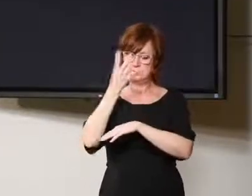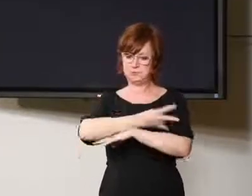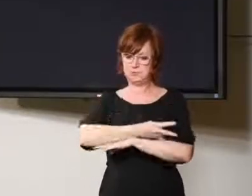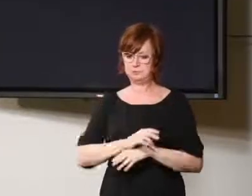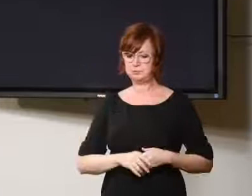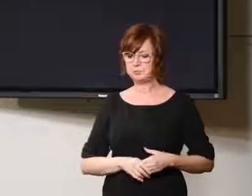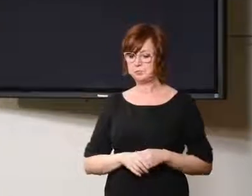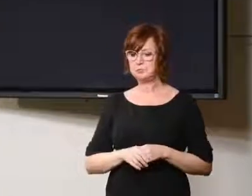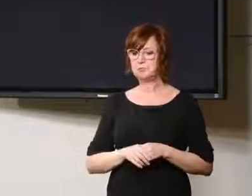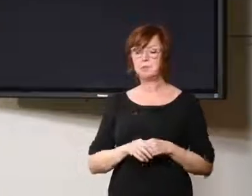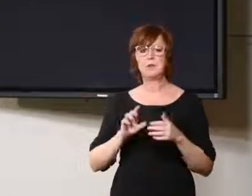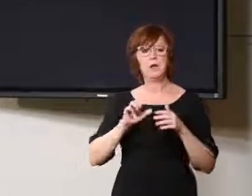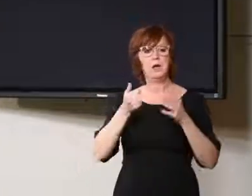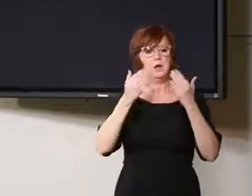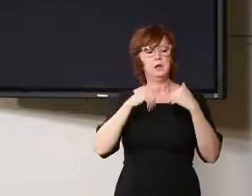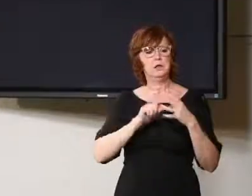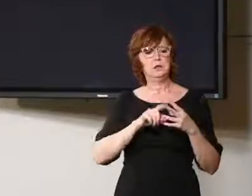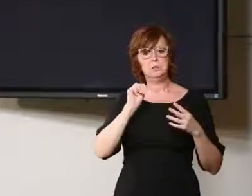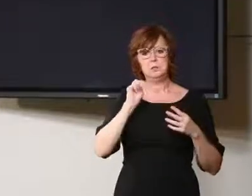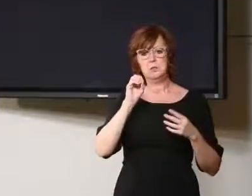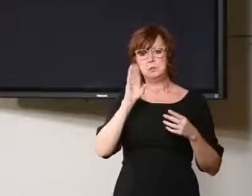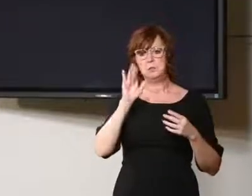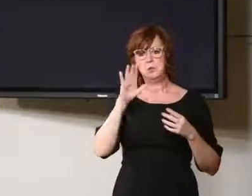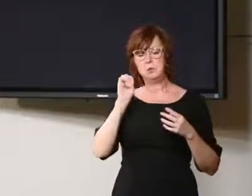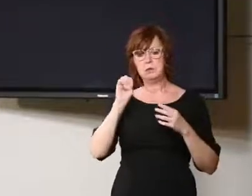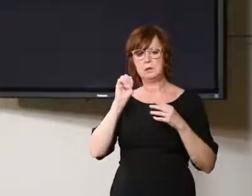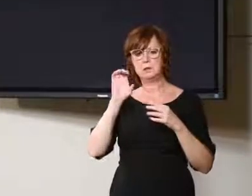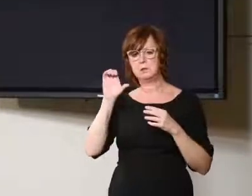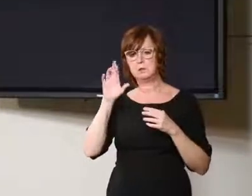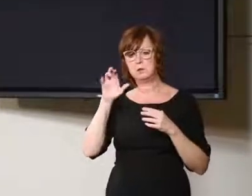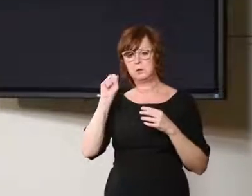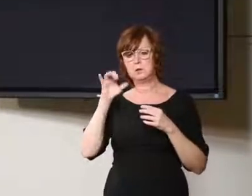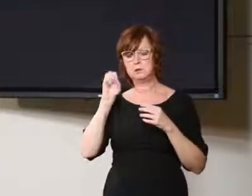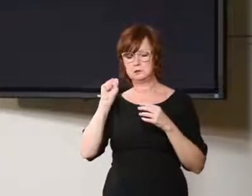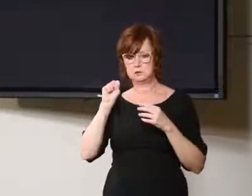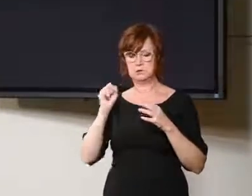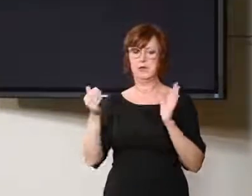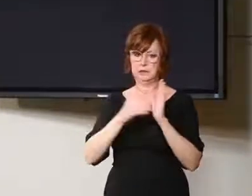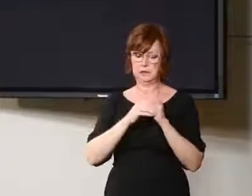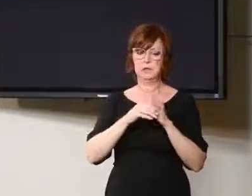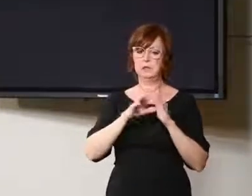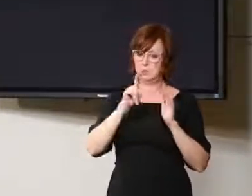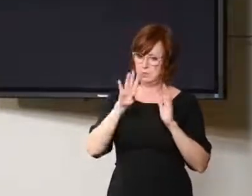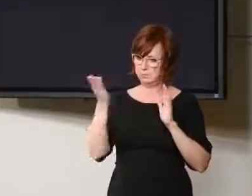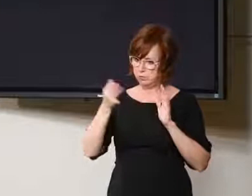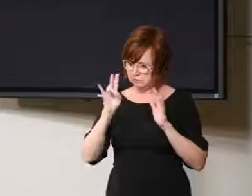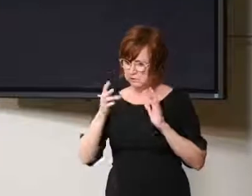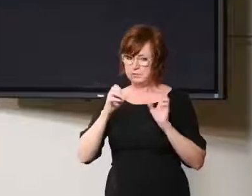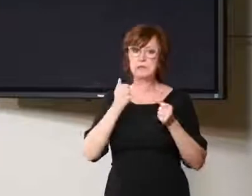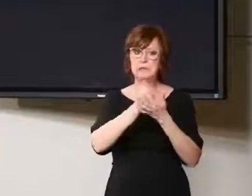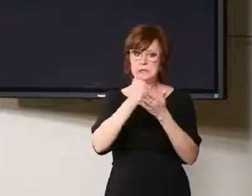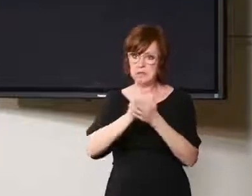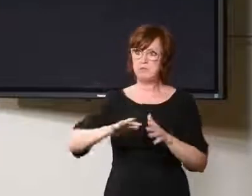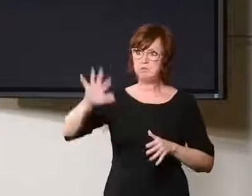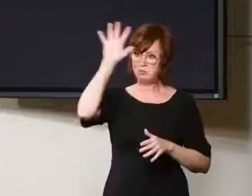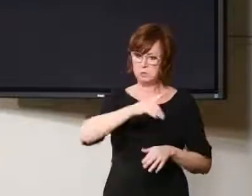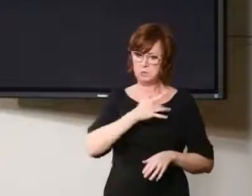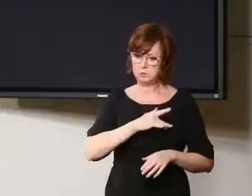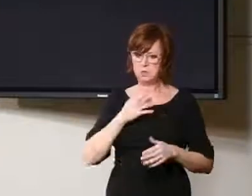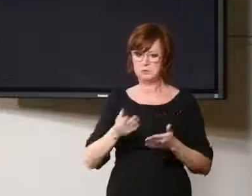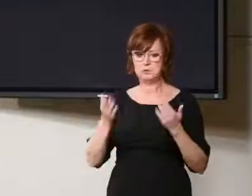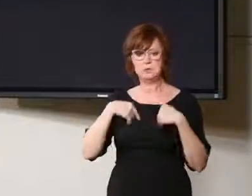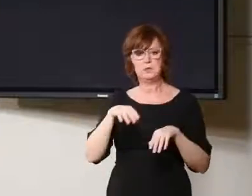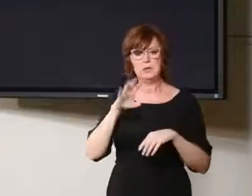Saskatchewan, and as well, they operate 24/7. Our employee and family assistance programs can assist with mental health supports